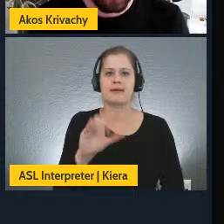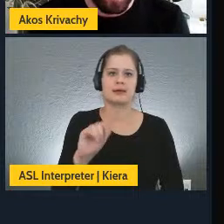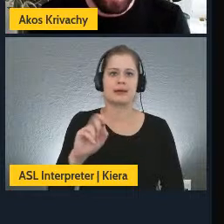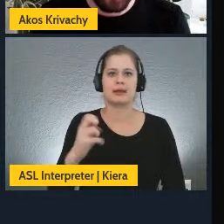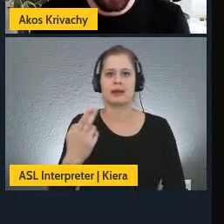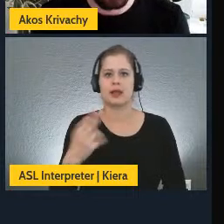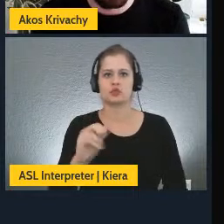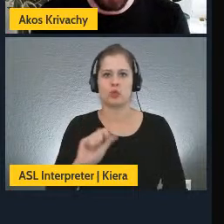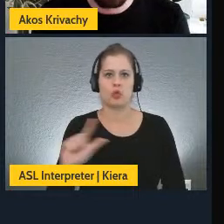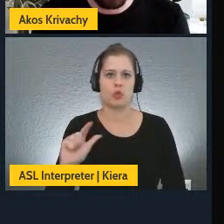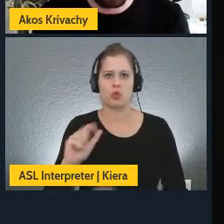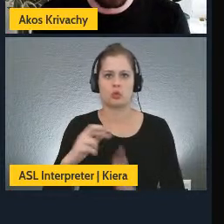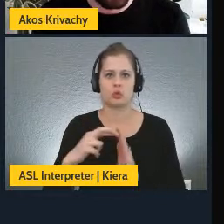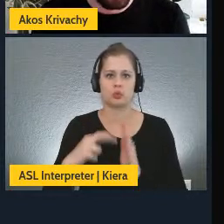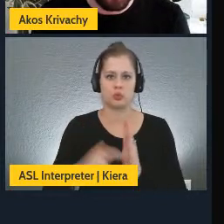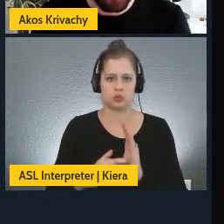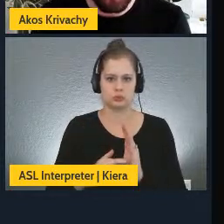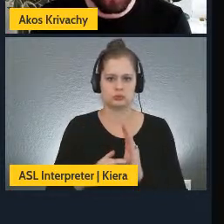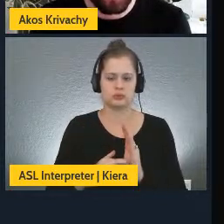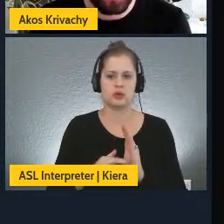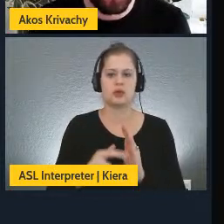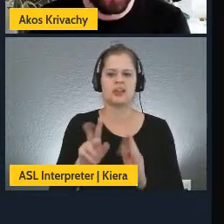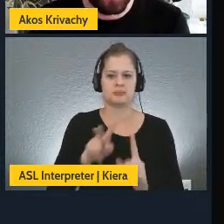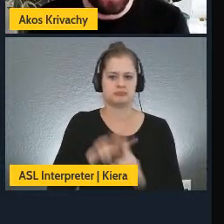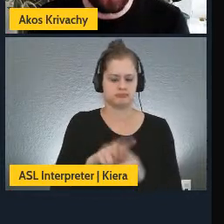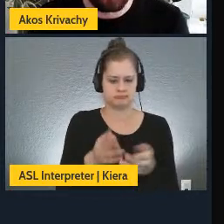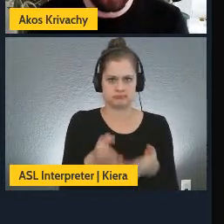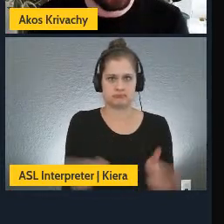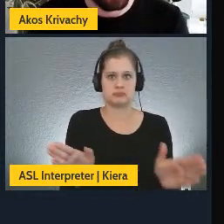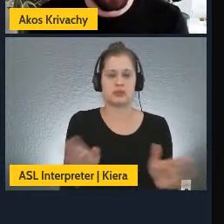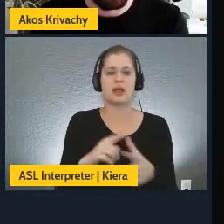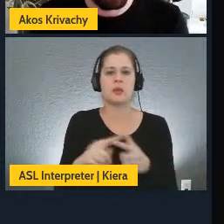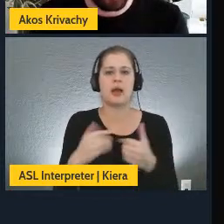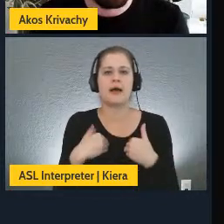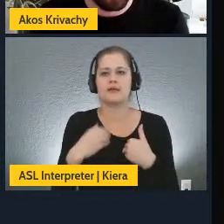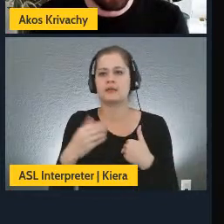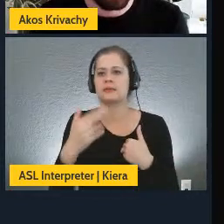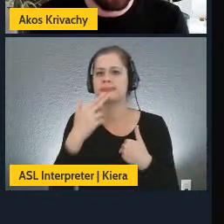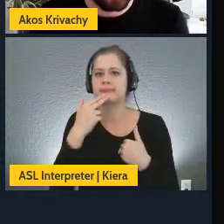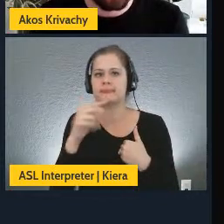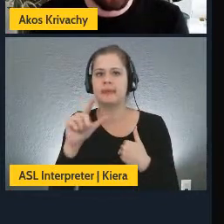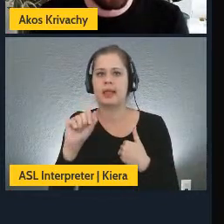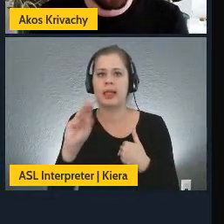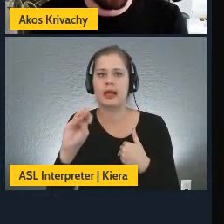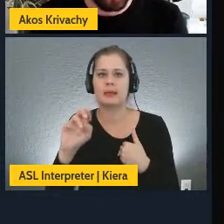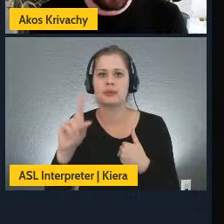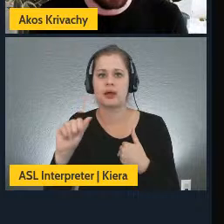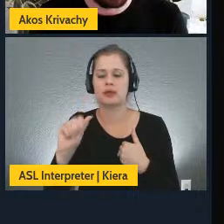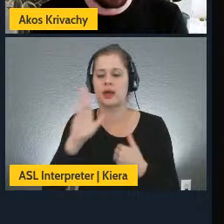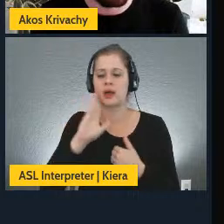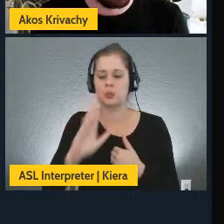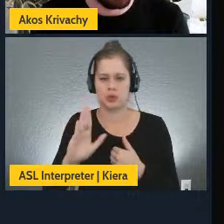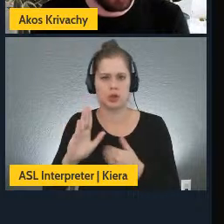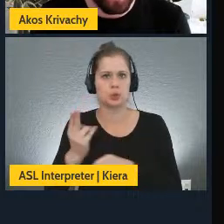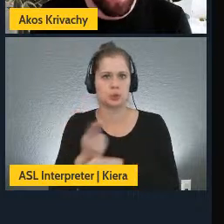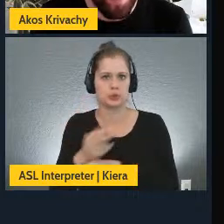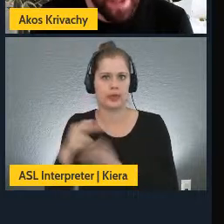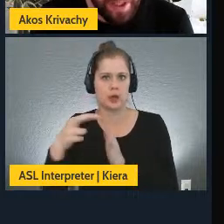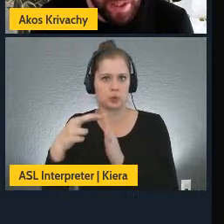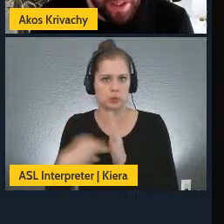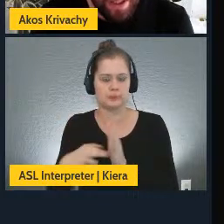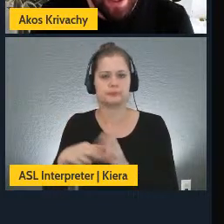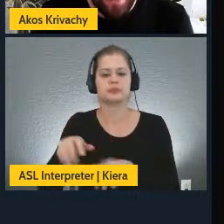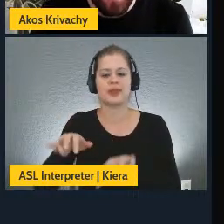buses, and then we have a tiny lambda that just listens to this rule and writes our events to a DynamoDB